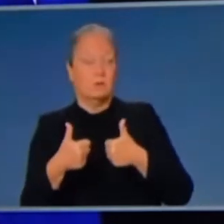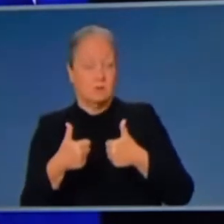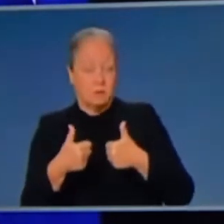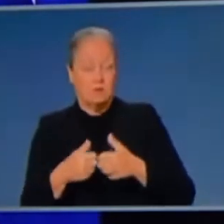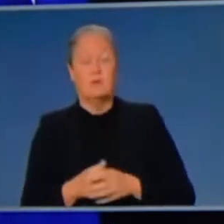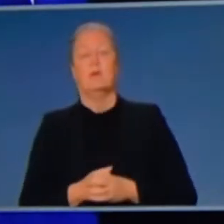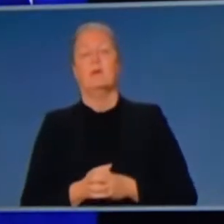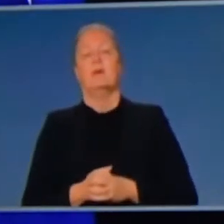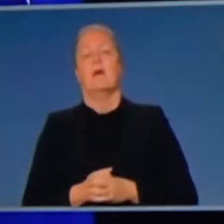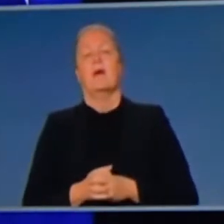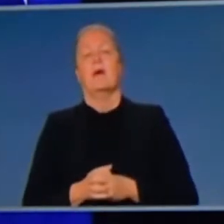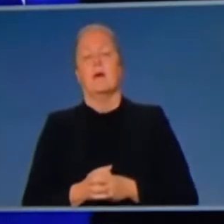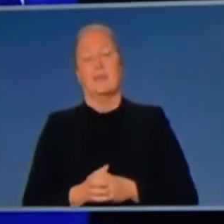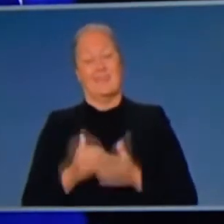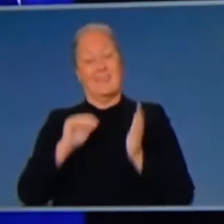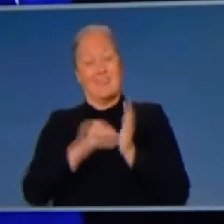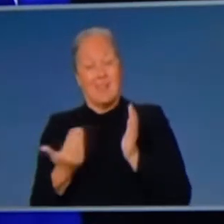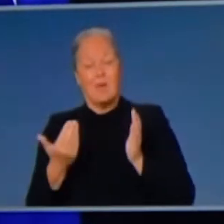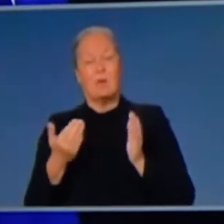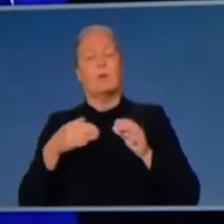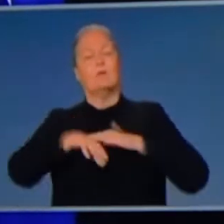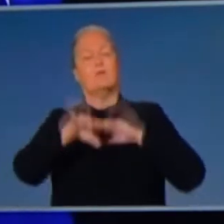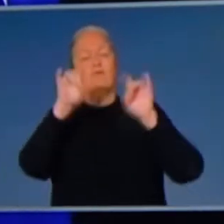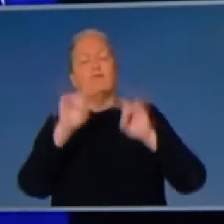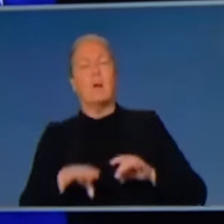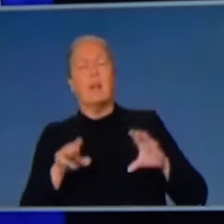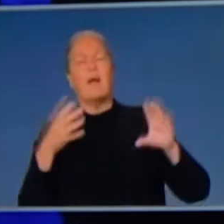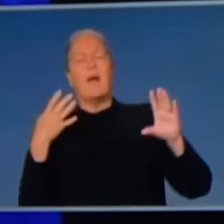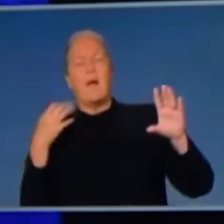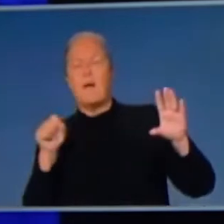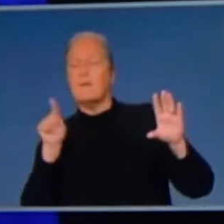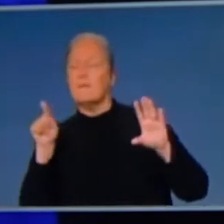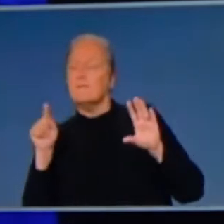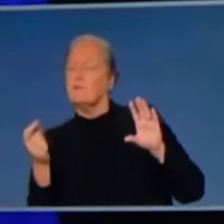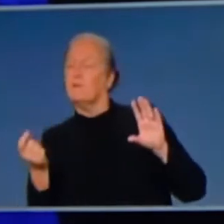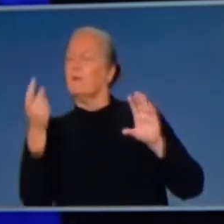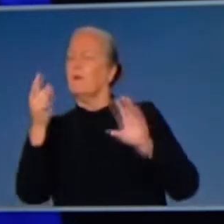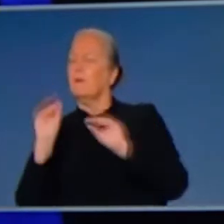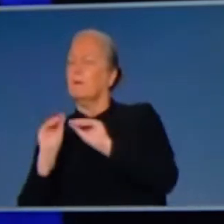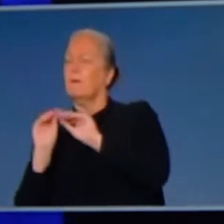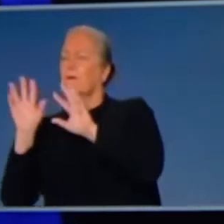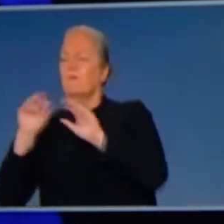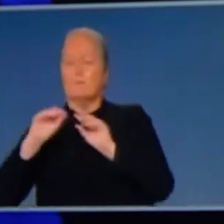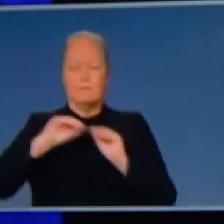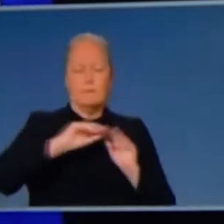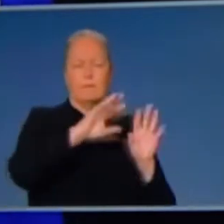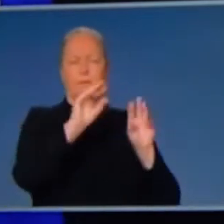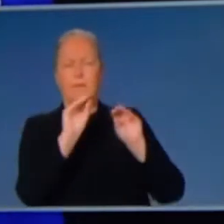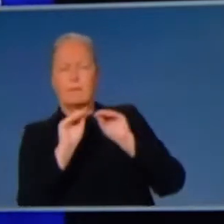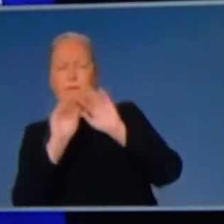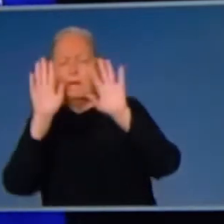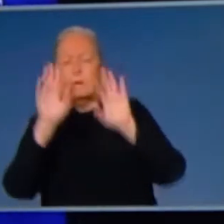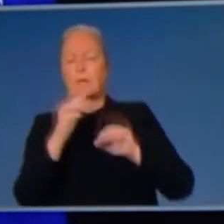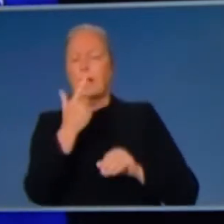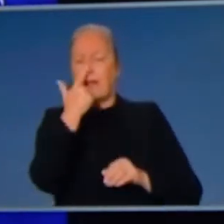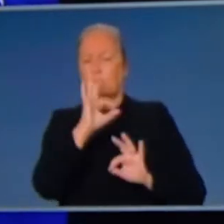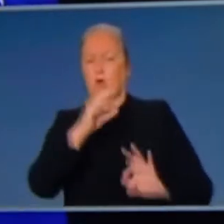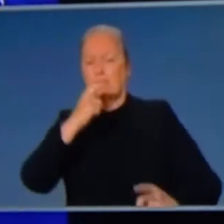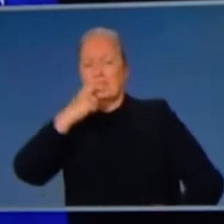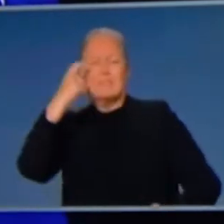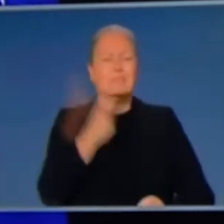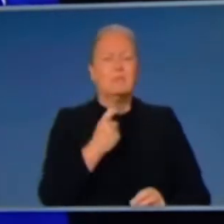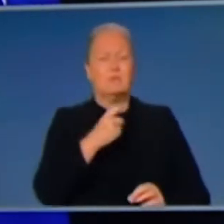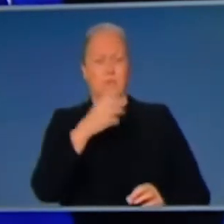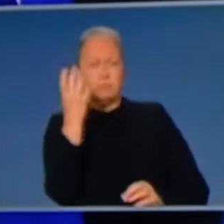through community transmission, is still quite low, which does not present a very big case base to do a lot of that work at